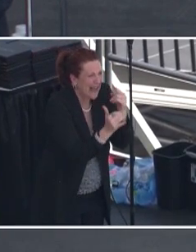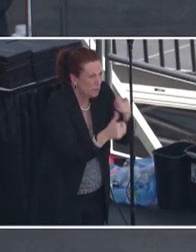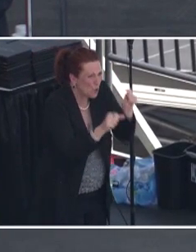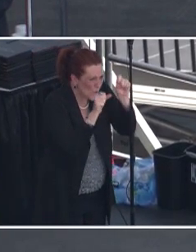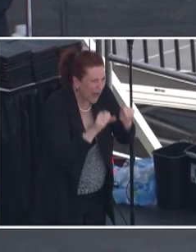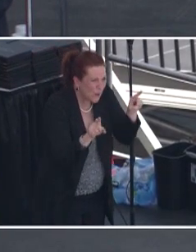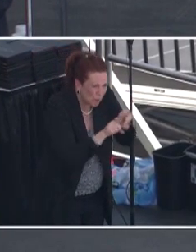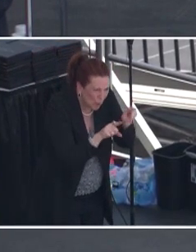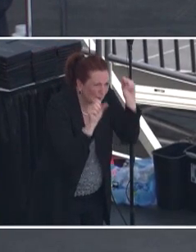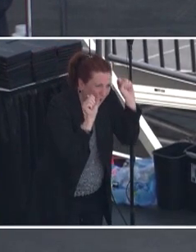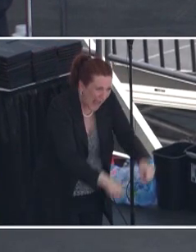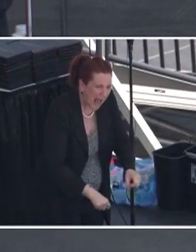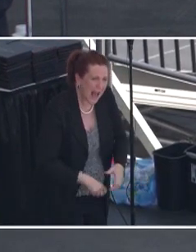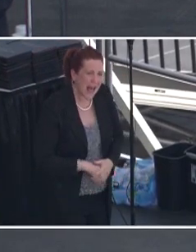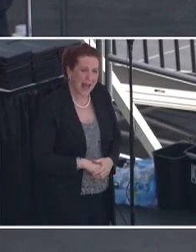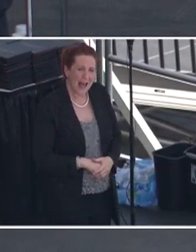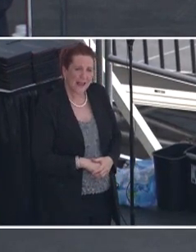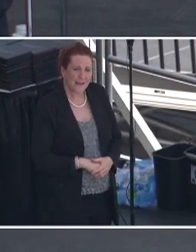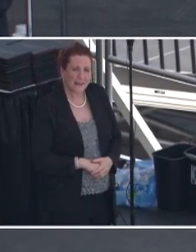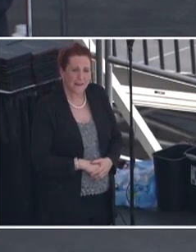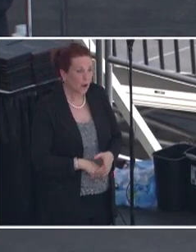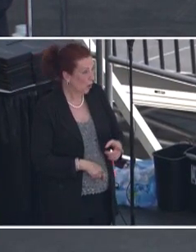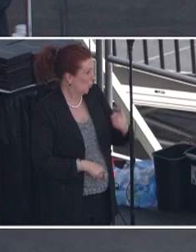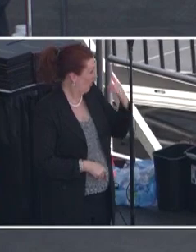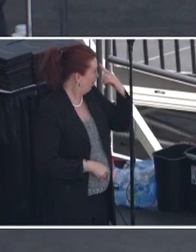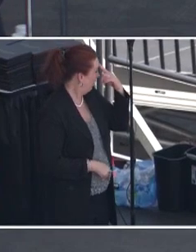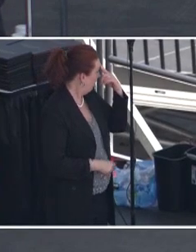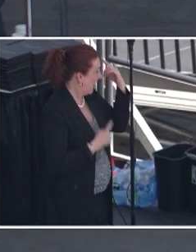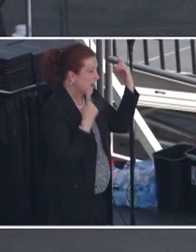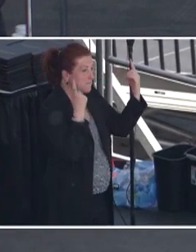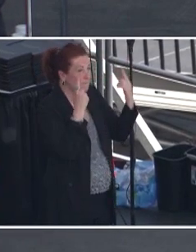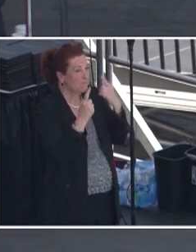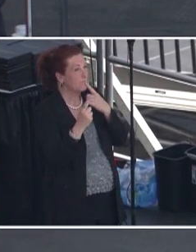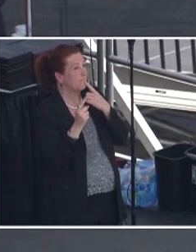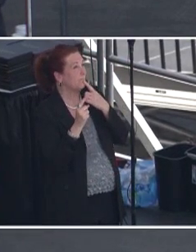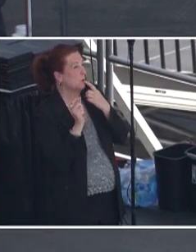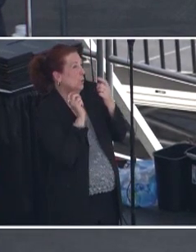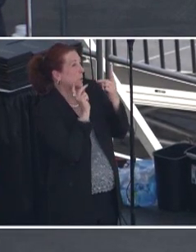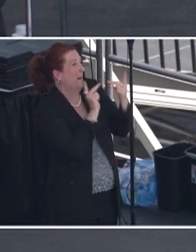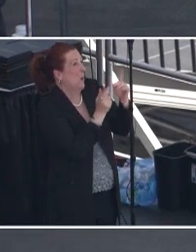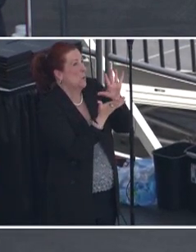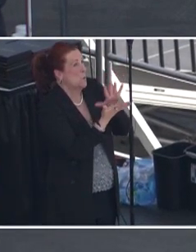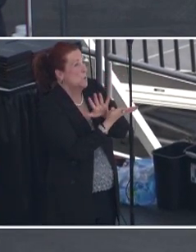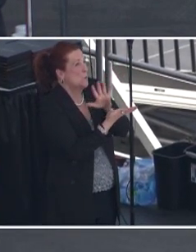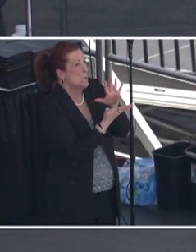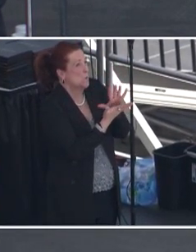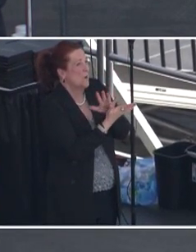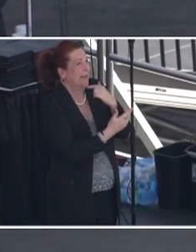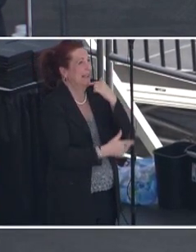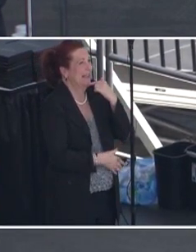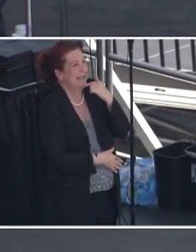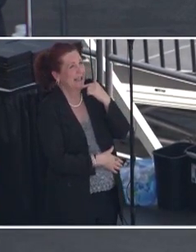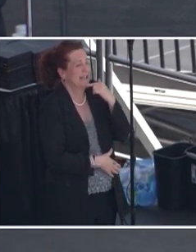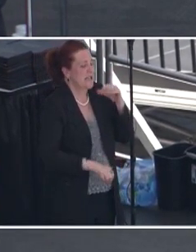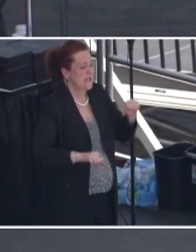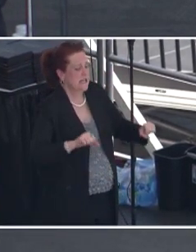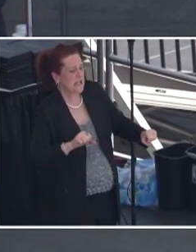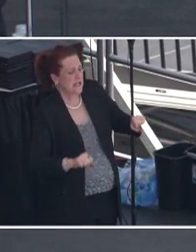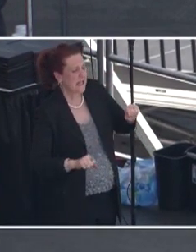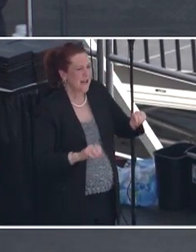mind. If you're thinking about returning to school, try it. You can do